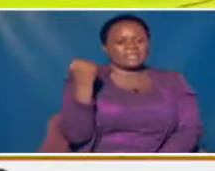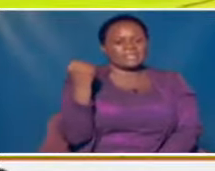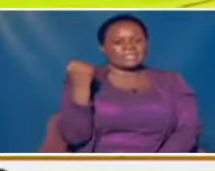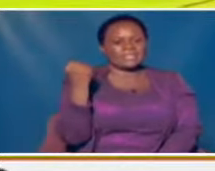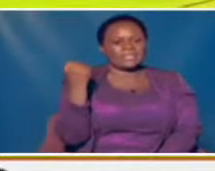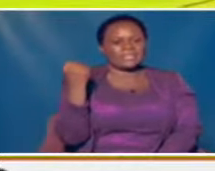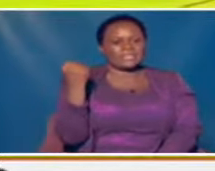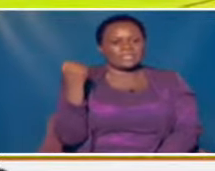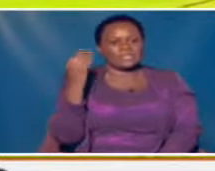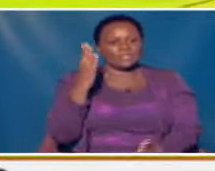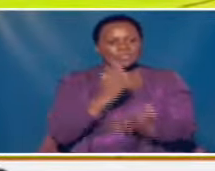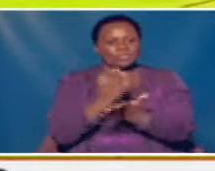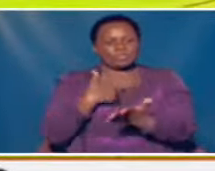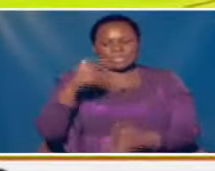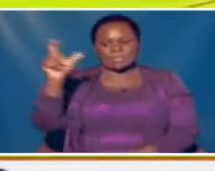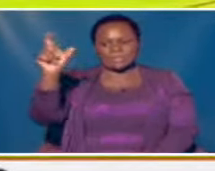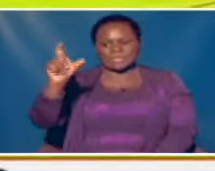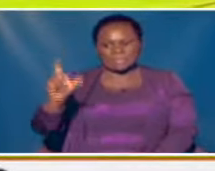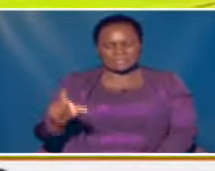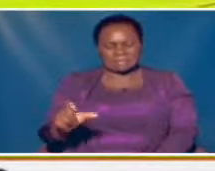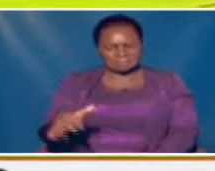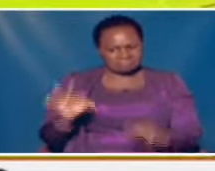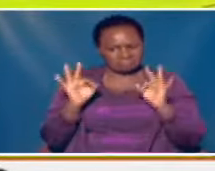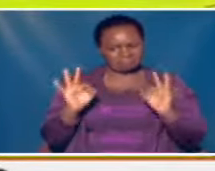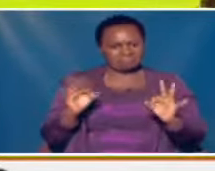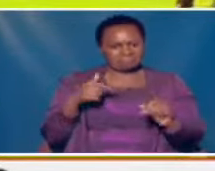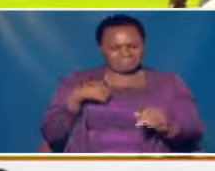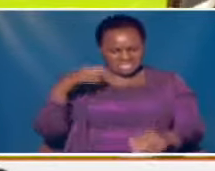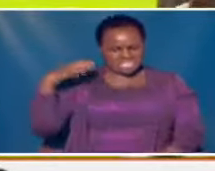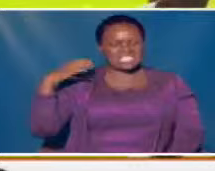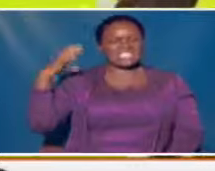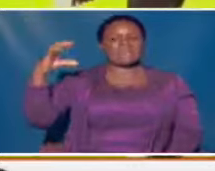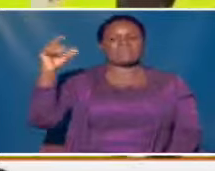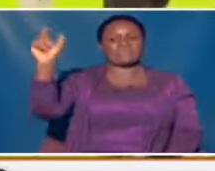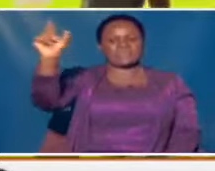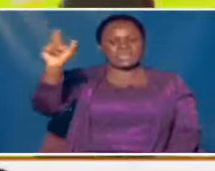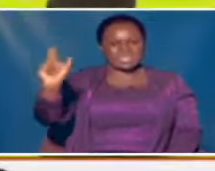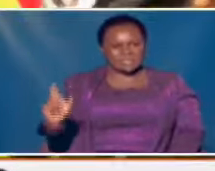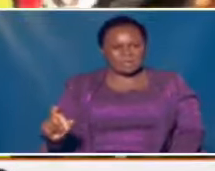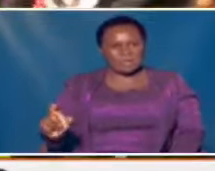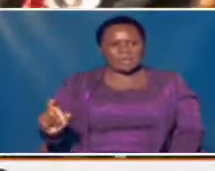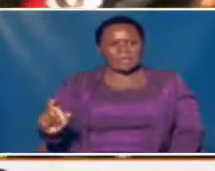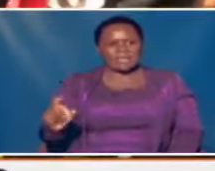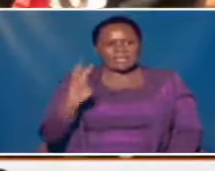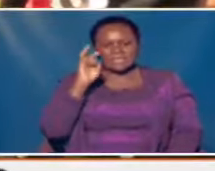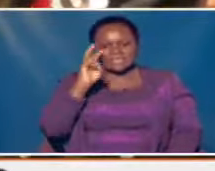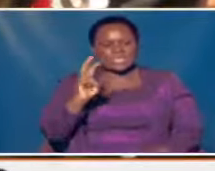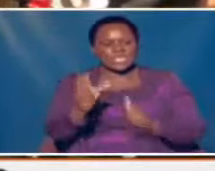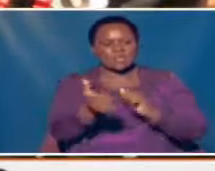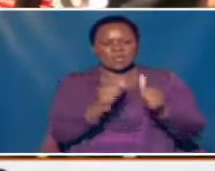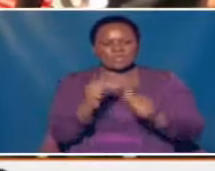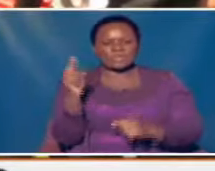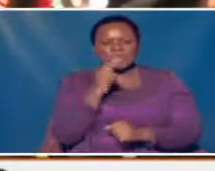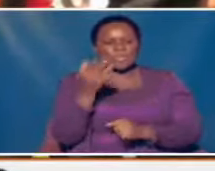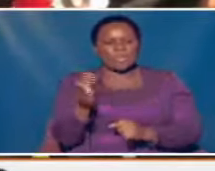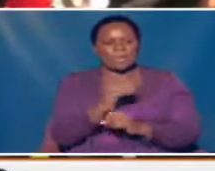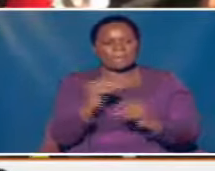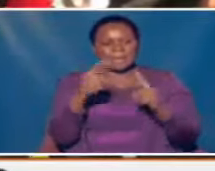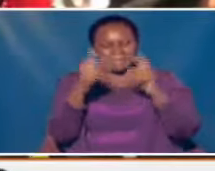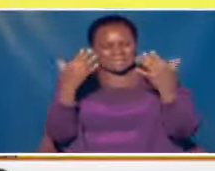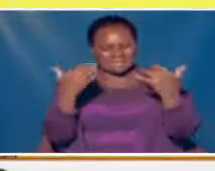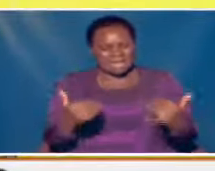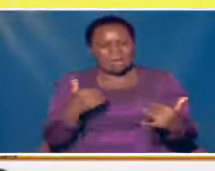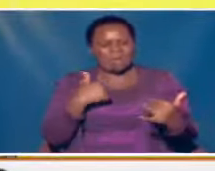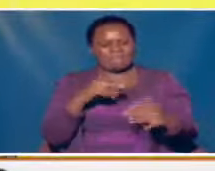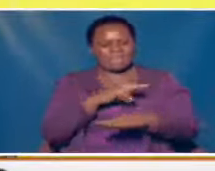Akika venye tulikuwa regionals ilikuwa smart. I was the champion of regionals. Na sikuona competitor hapo. Lakini saizi